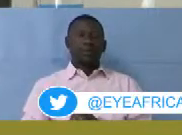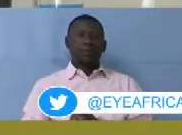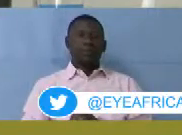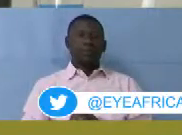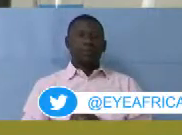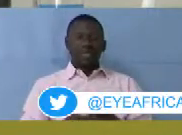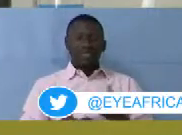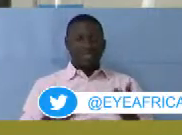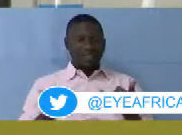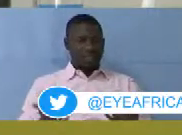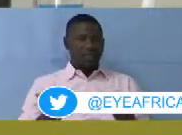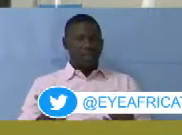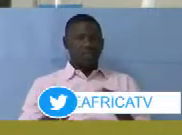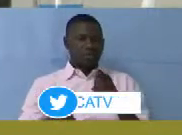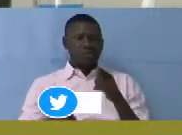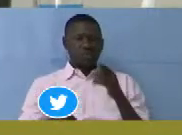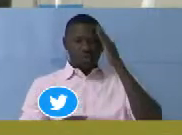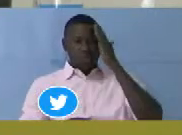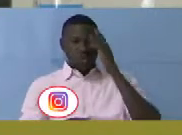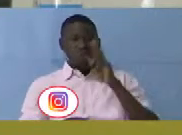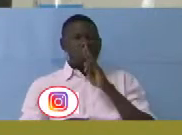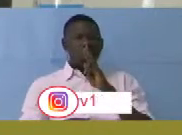did you or did you not know who was going to be the leader?